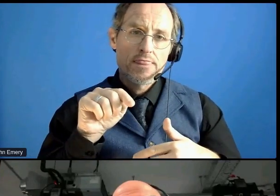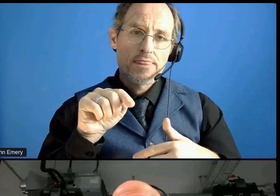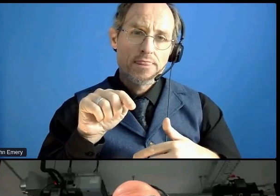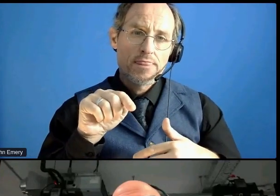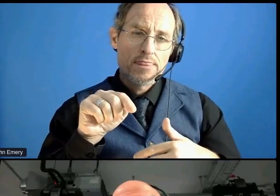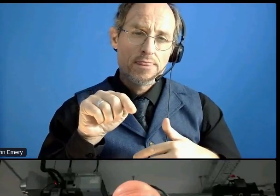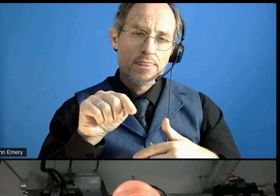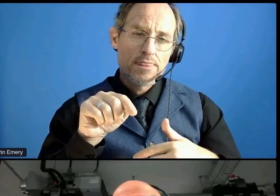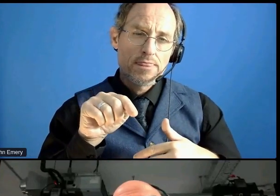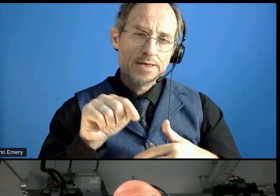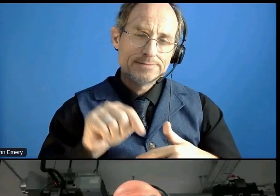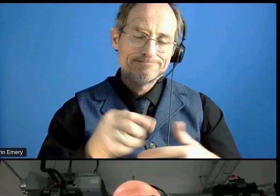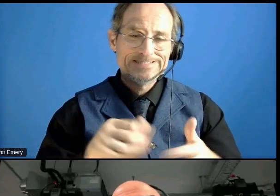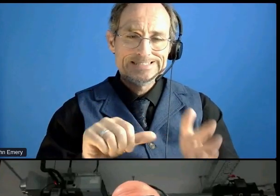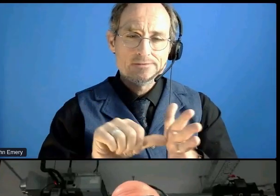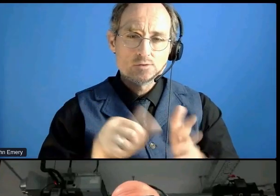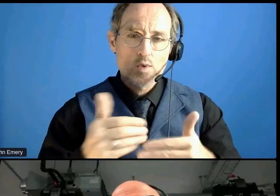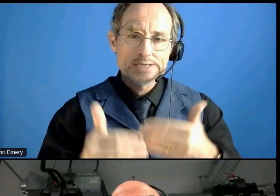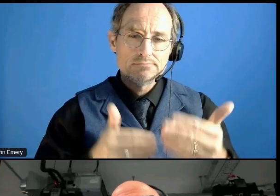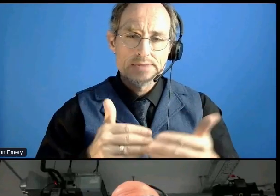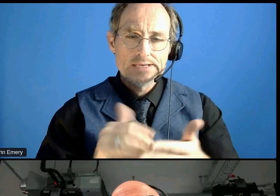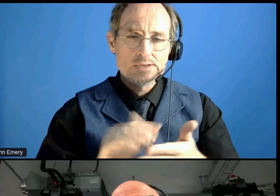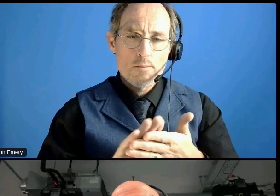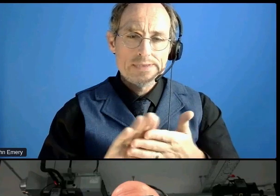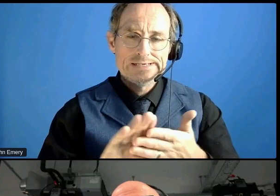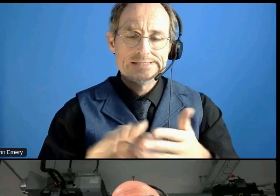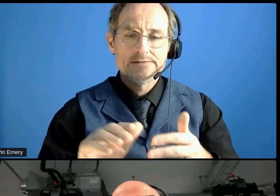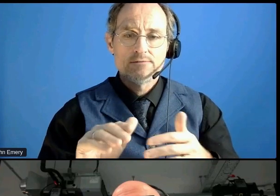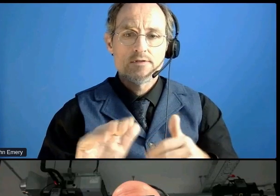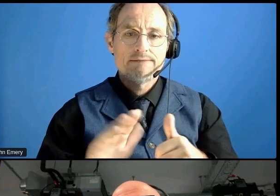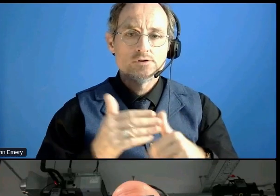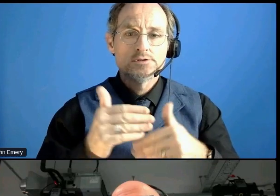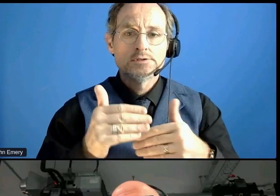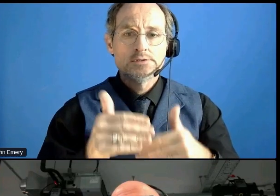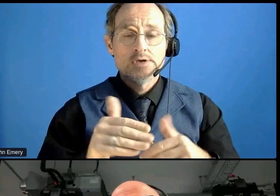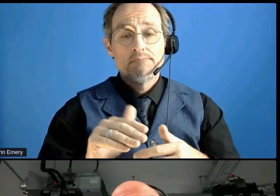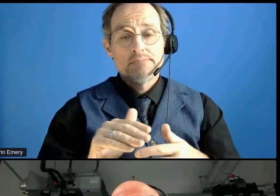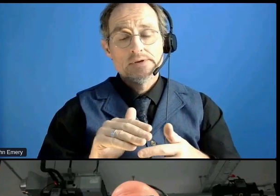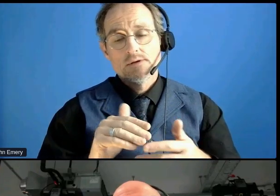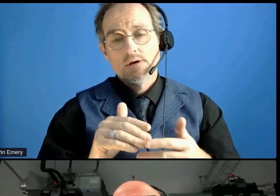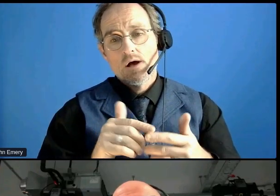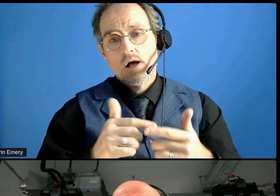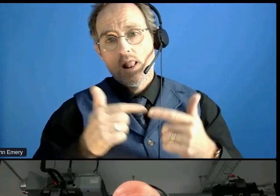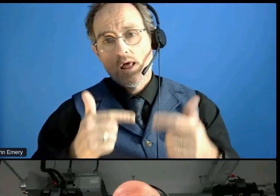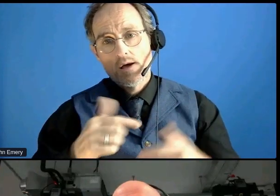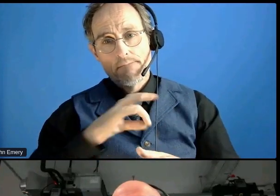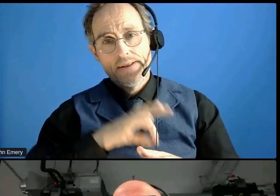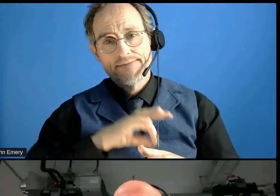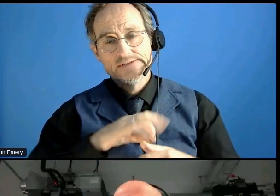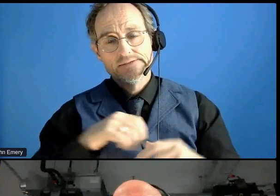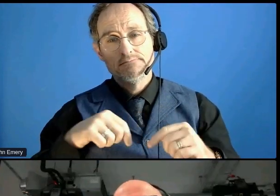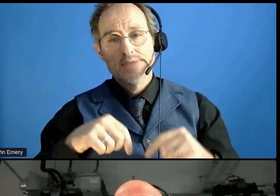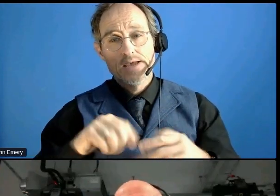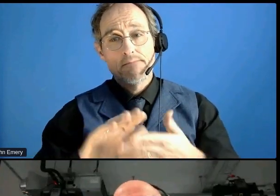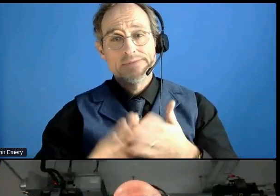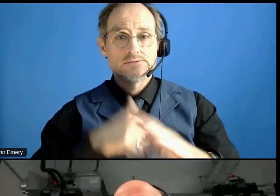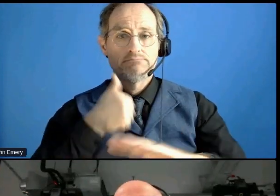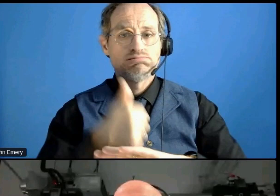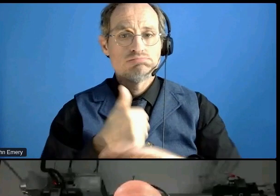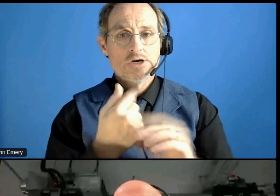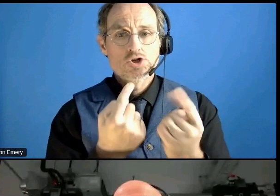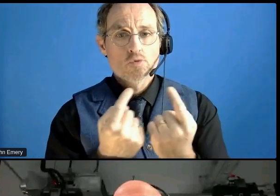in their area. So we have an engineering pod, we have a product makers pod, an internal pod, and a marketing and comms pod. So our champions are